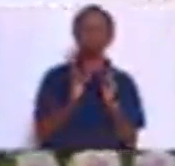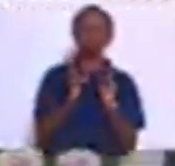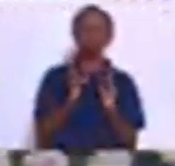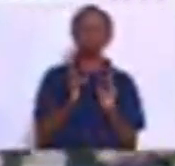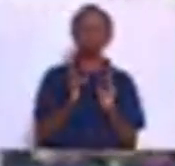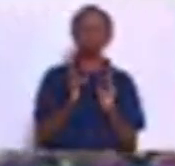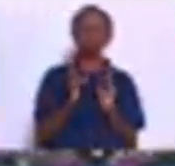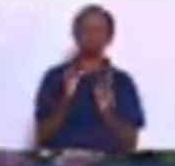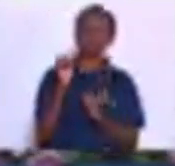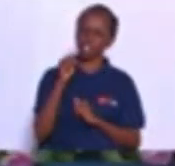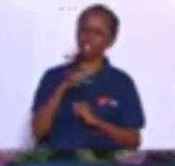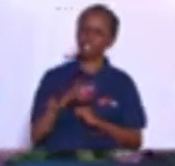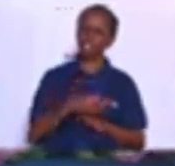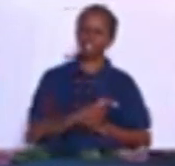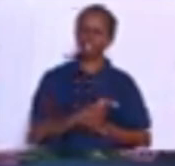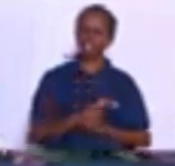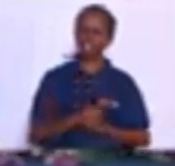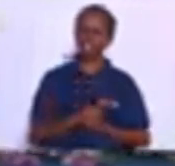Yes.